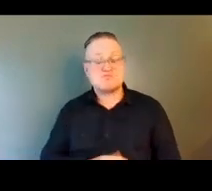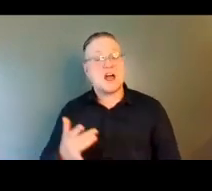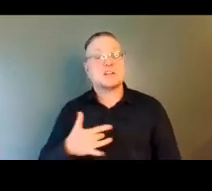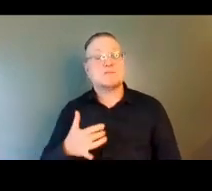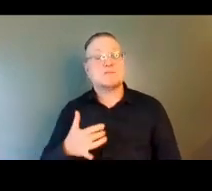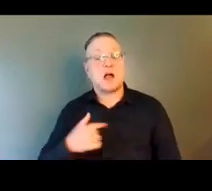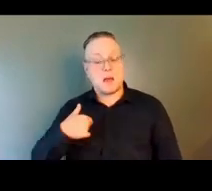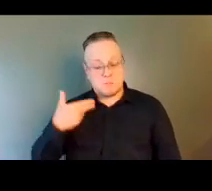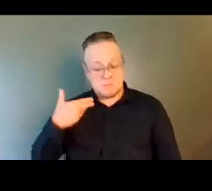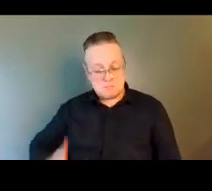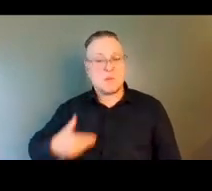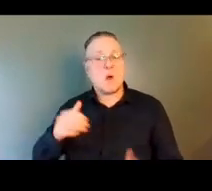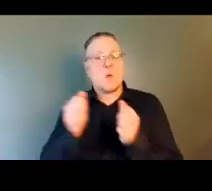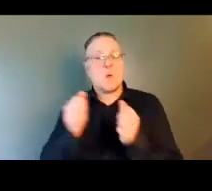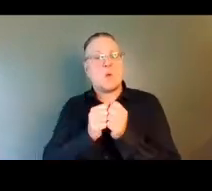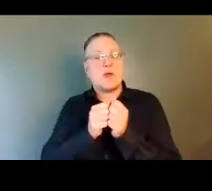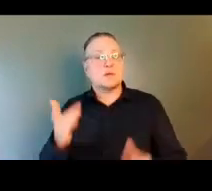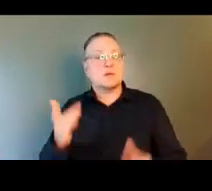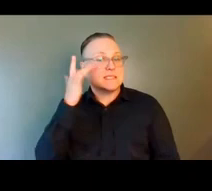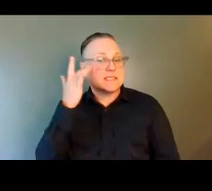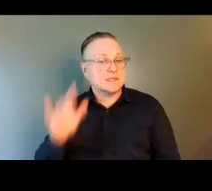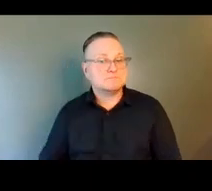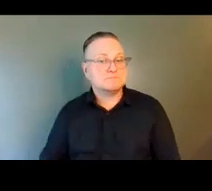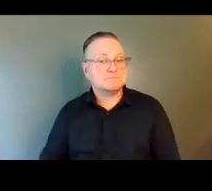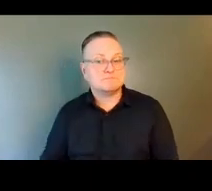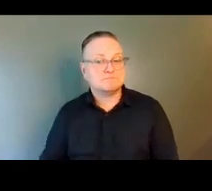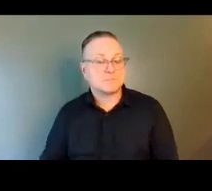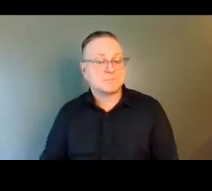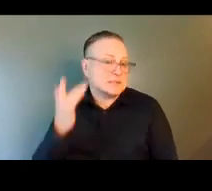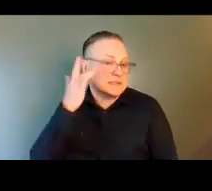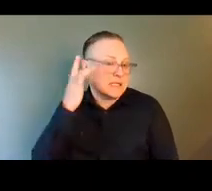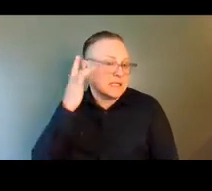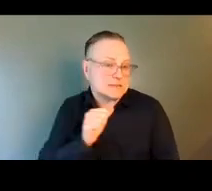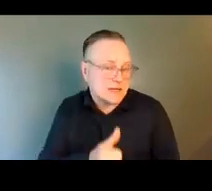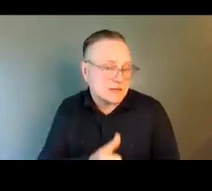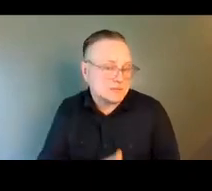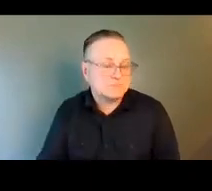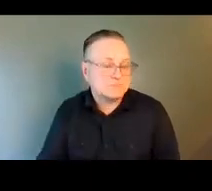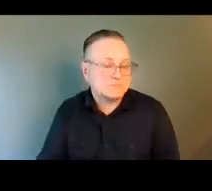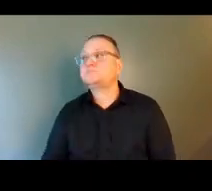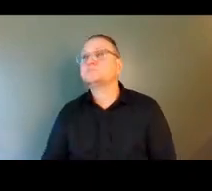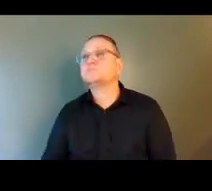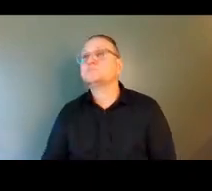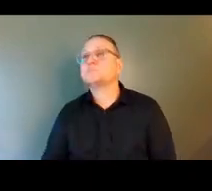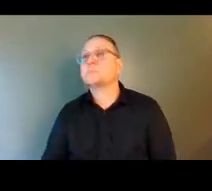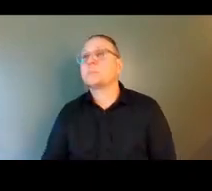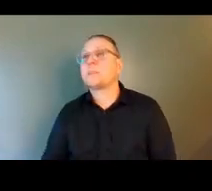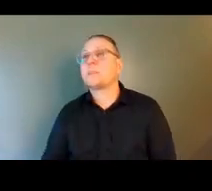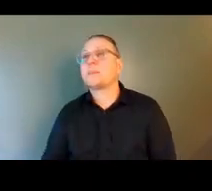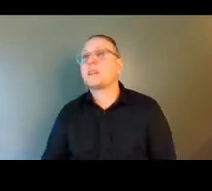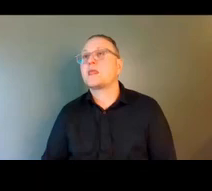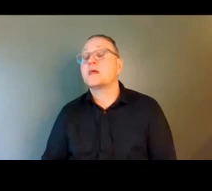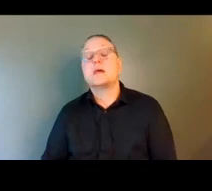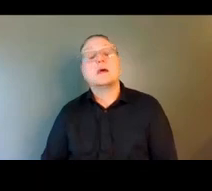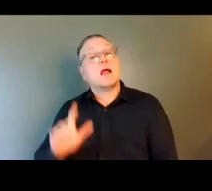while to get some regrounding, but eventually a friend of mine turned me on to